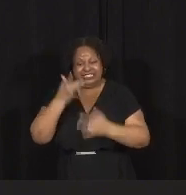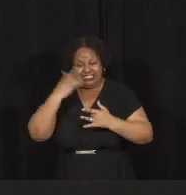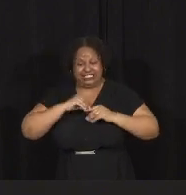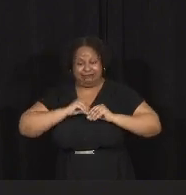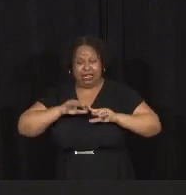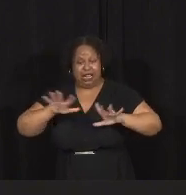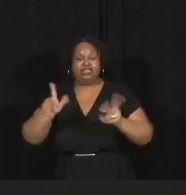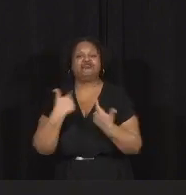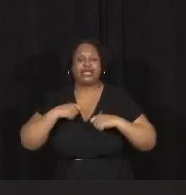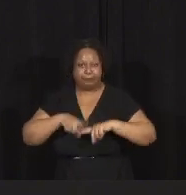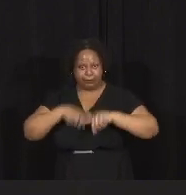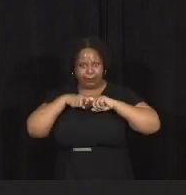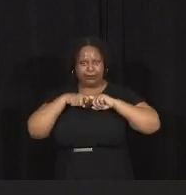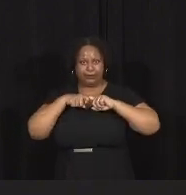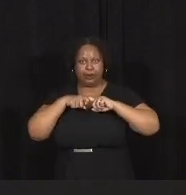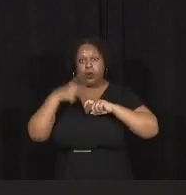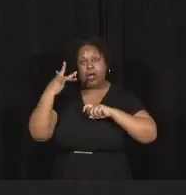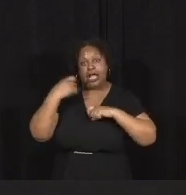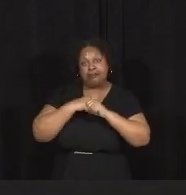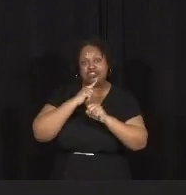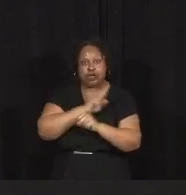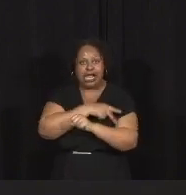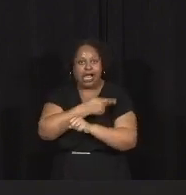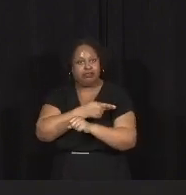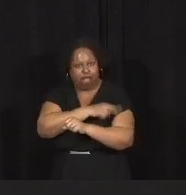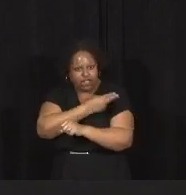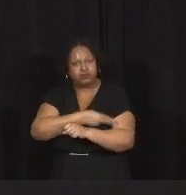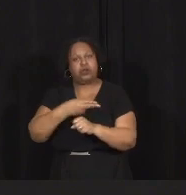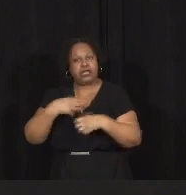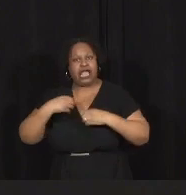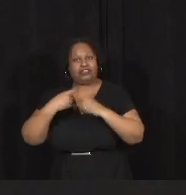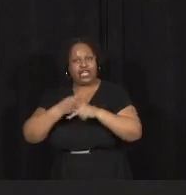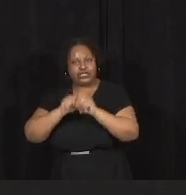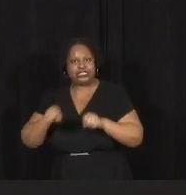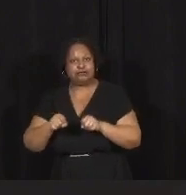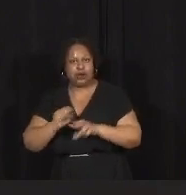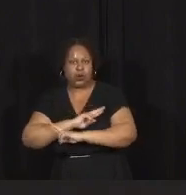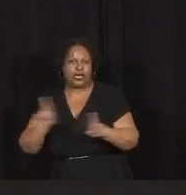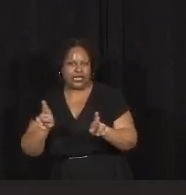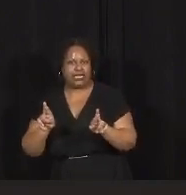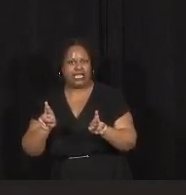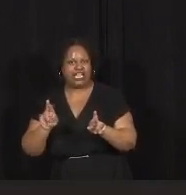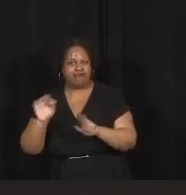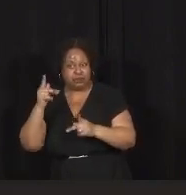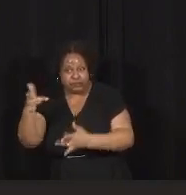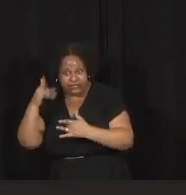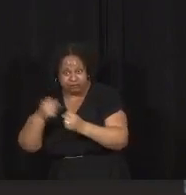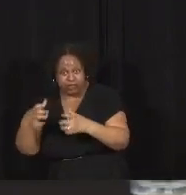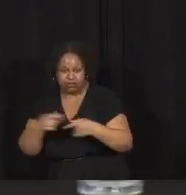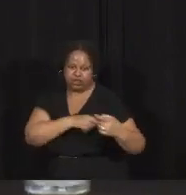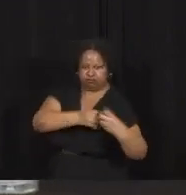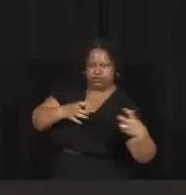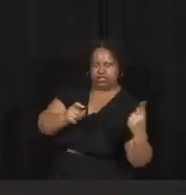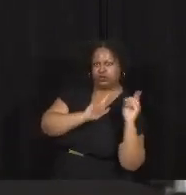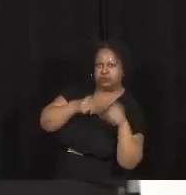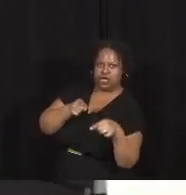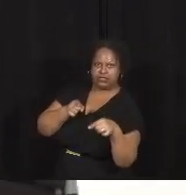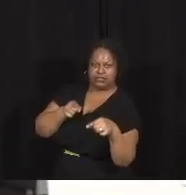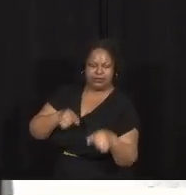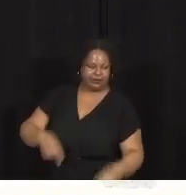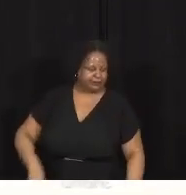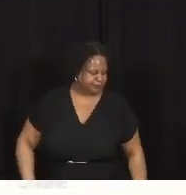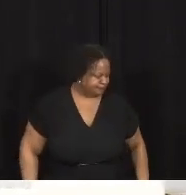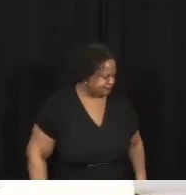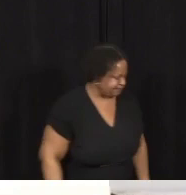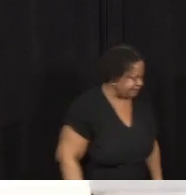to be able to support those who need it. Thank you. Matt, thank you. Just 2 more slides from me, and then we'll